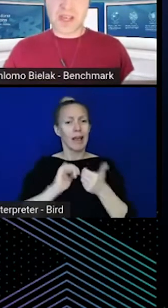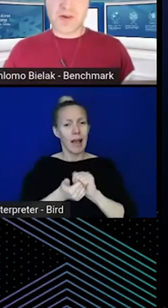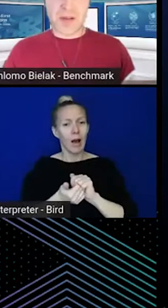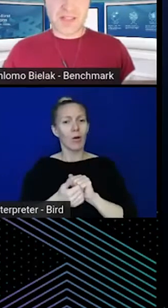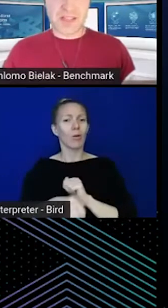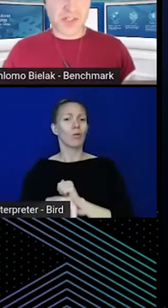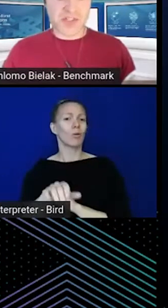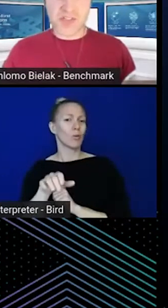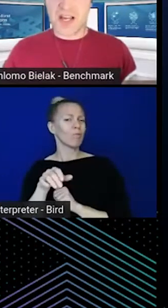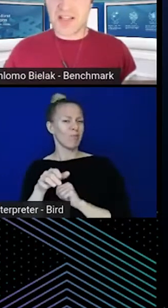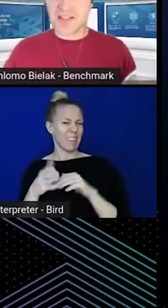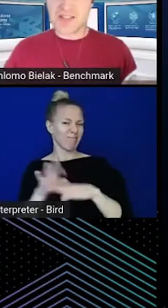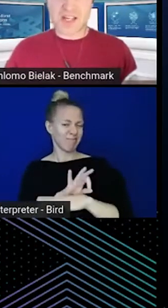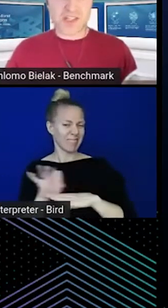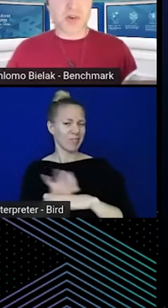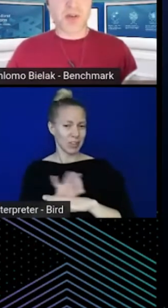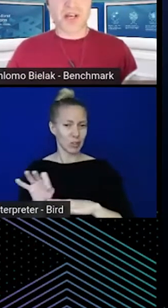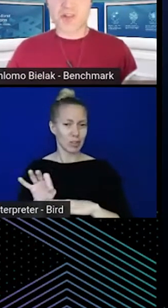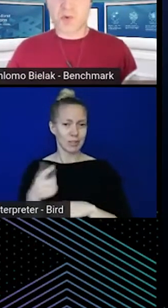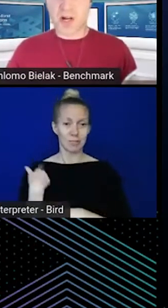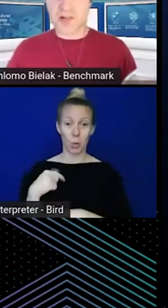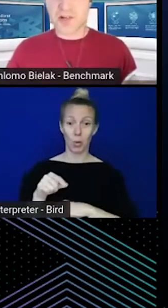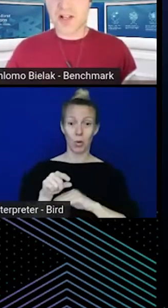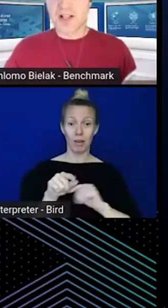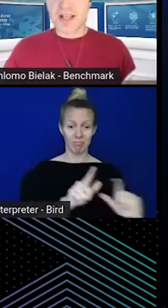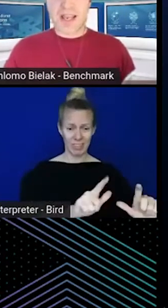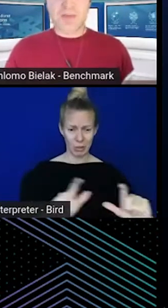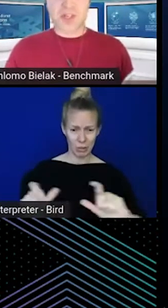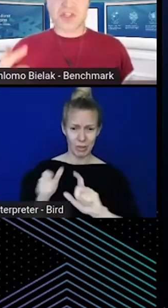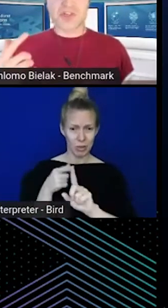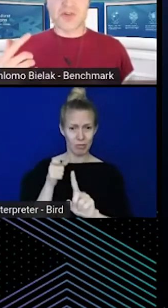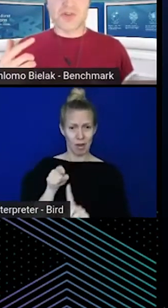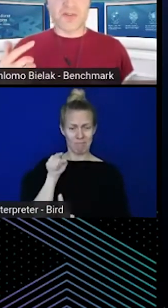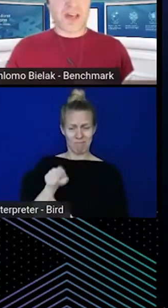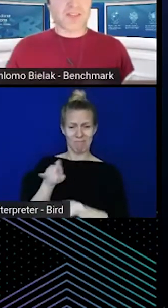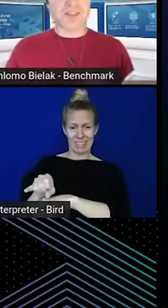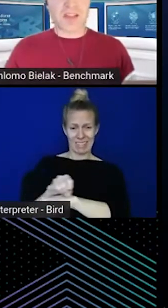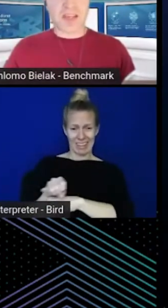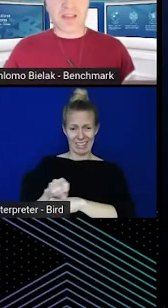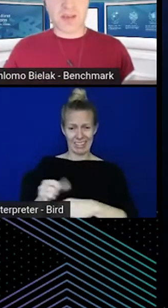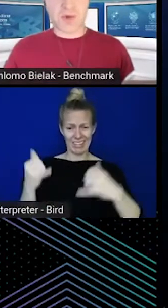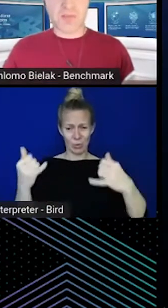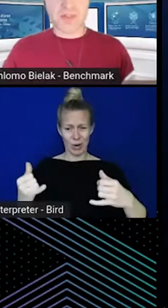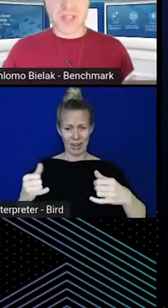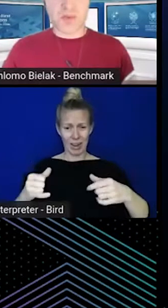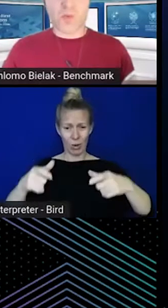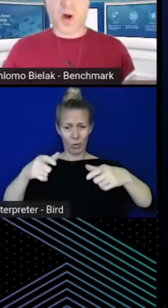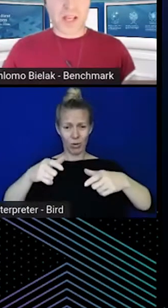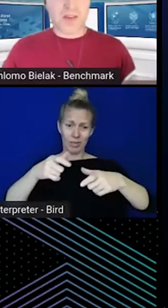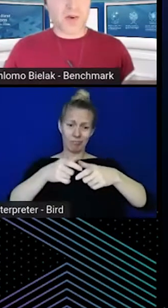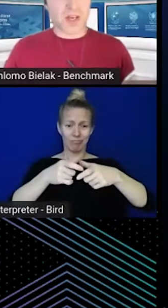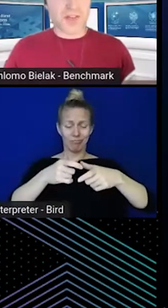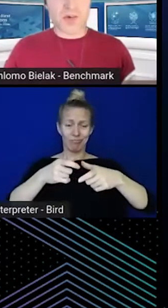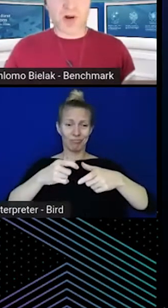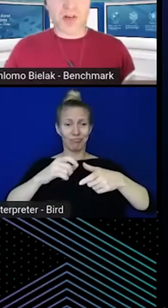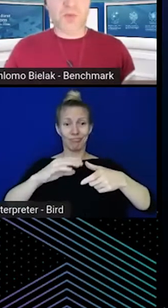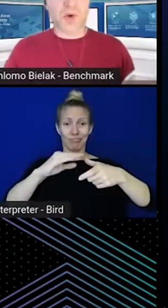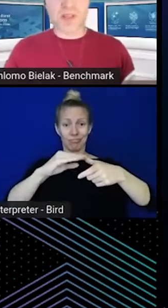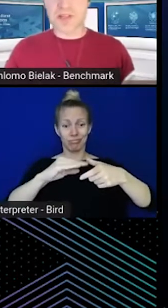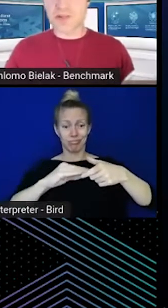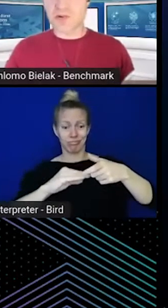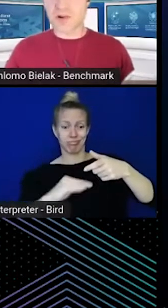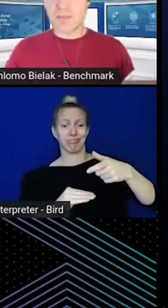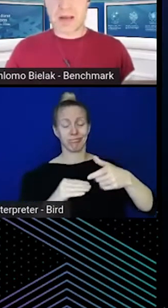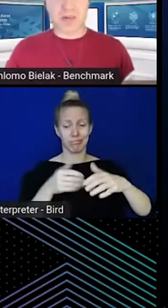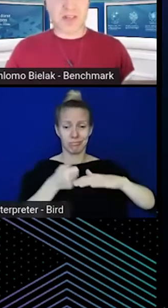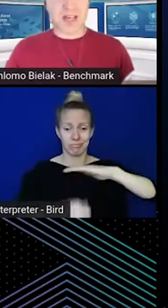from Kiribati, which is an island that's actually going underwater, and I'm going to show you facts today that represent why they're going underwater and what